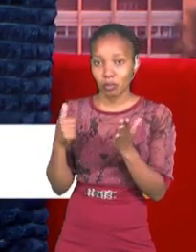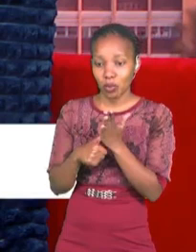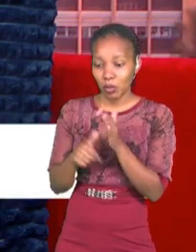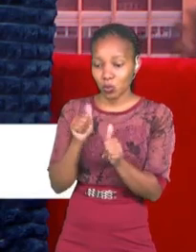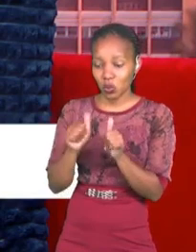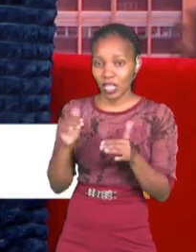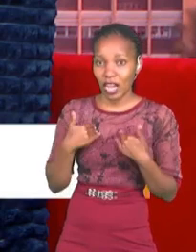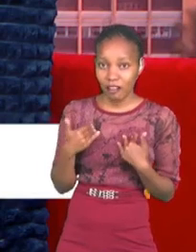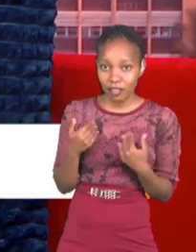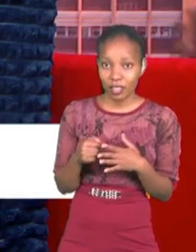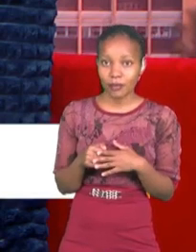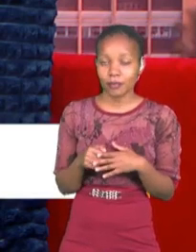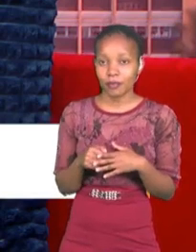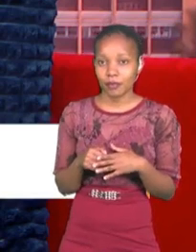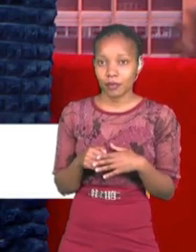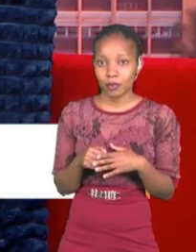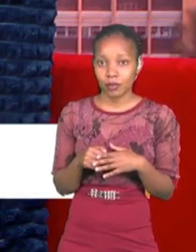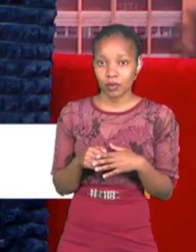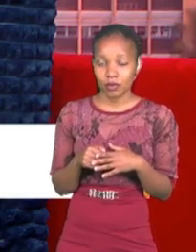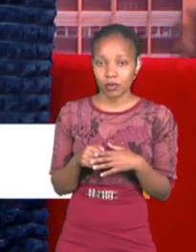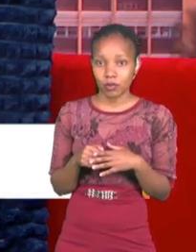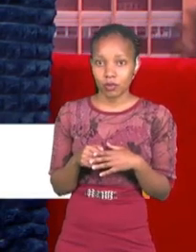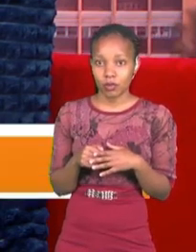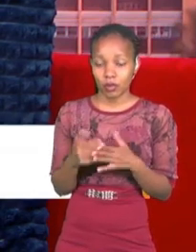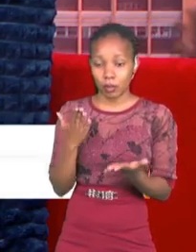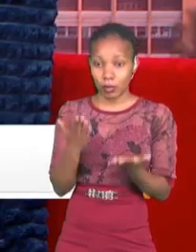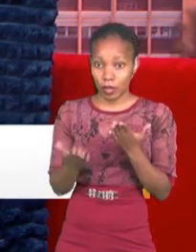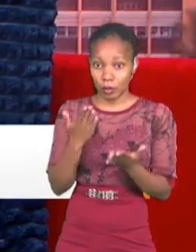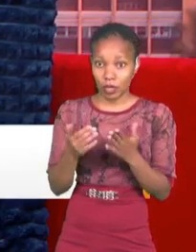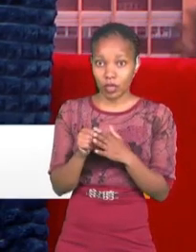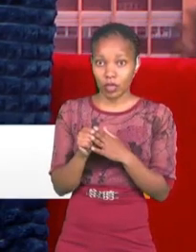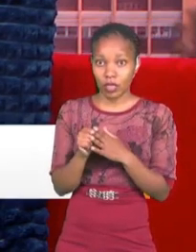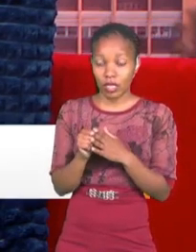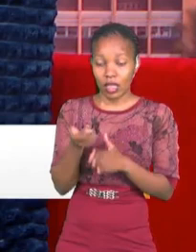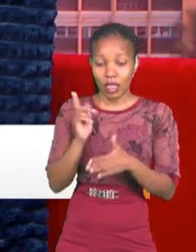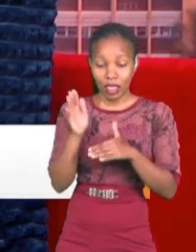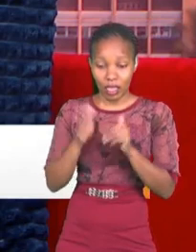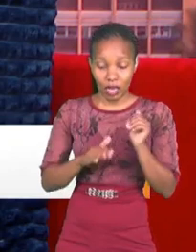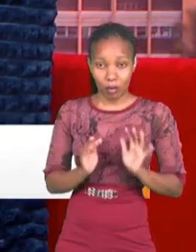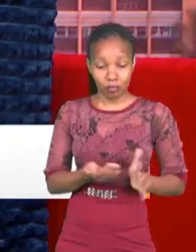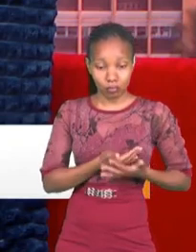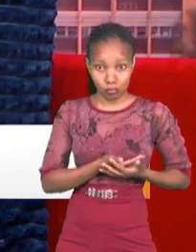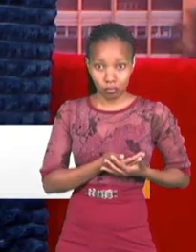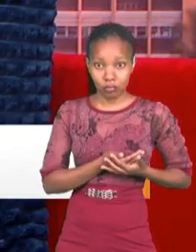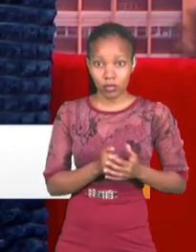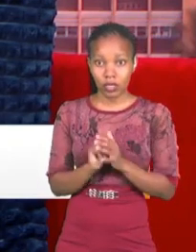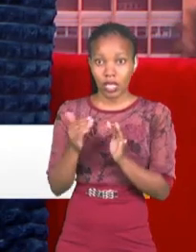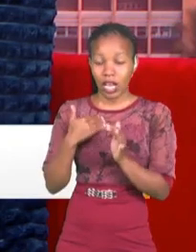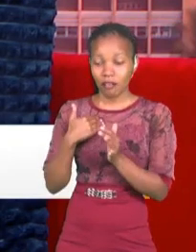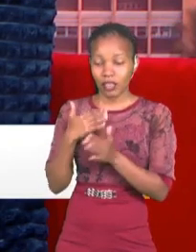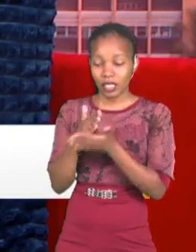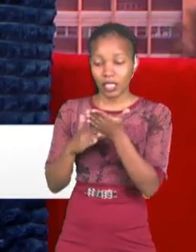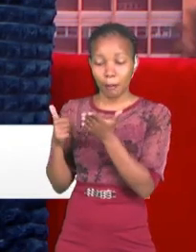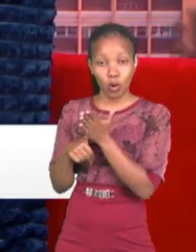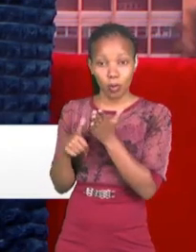arising due to consumption of top feed or formula feed instead of breast milk. Okay. There are certain